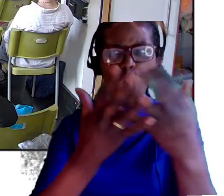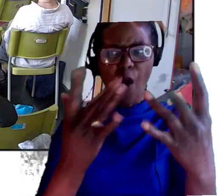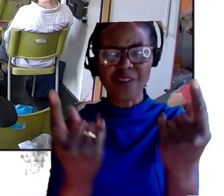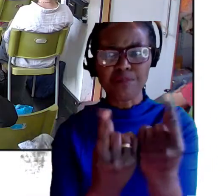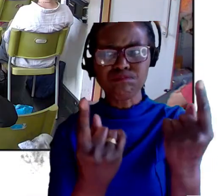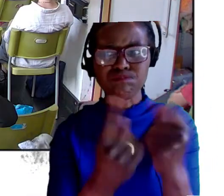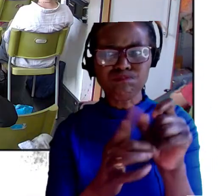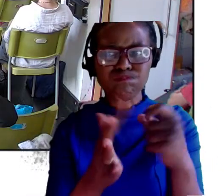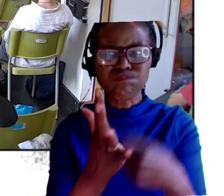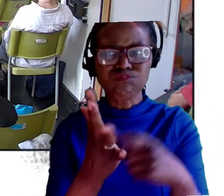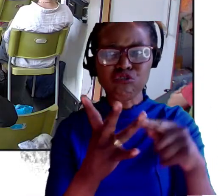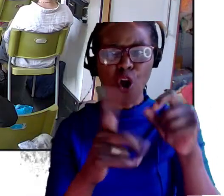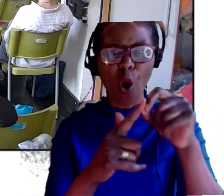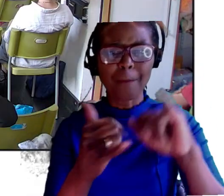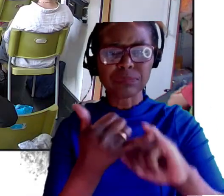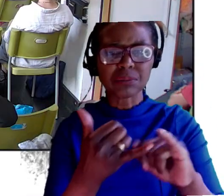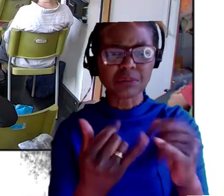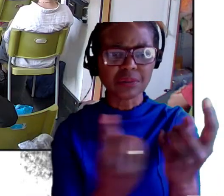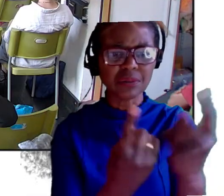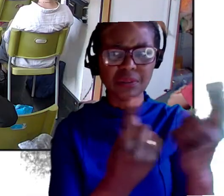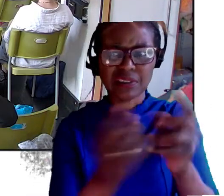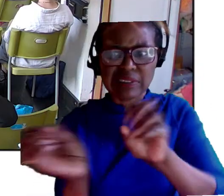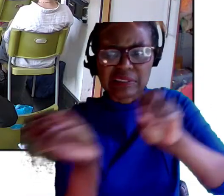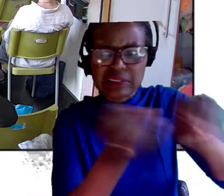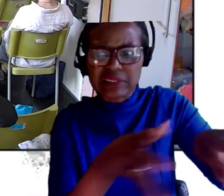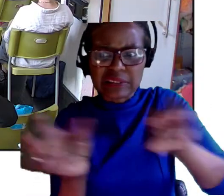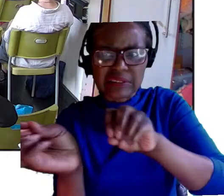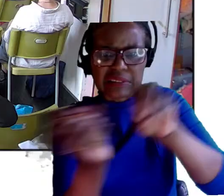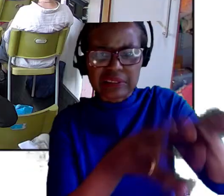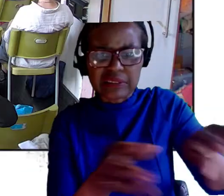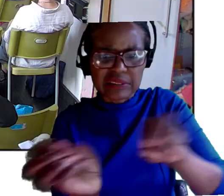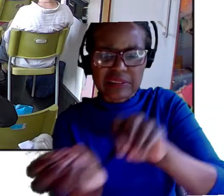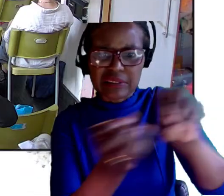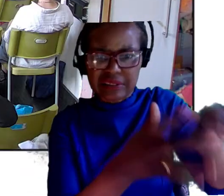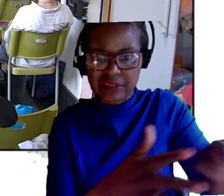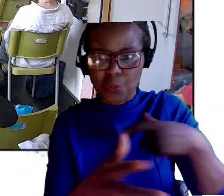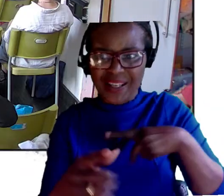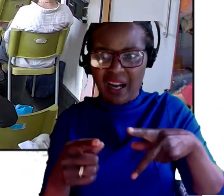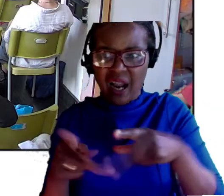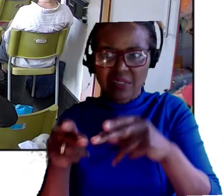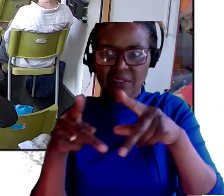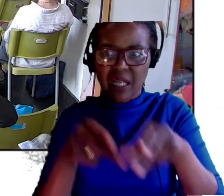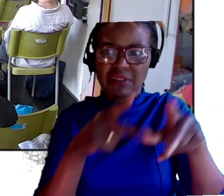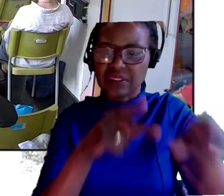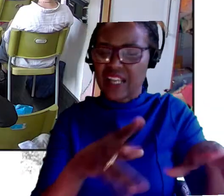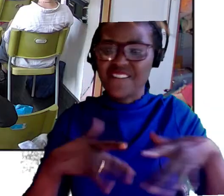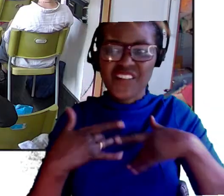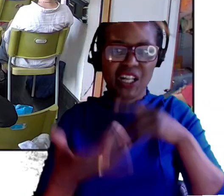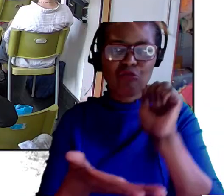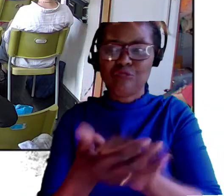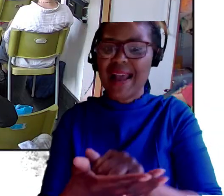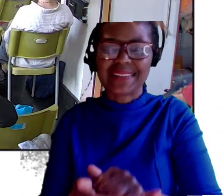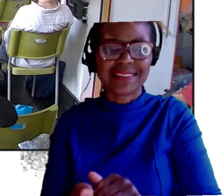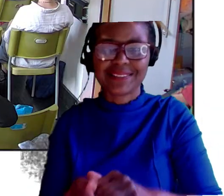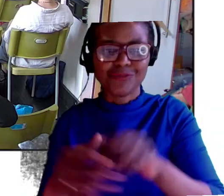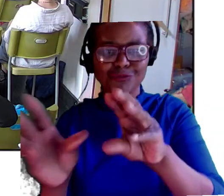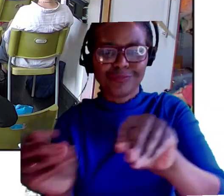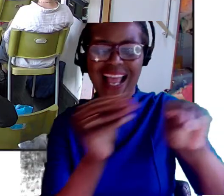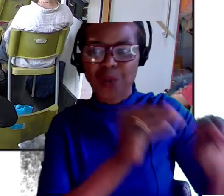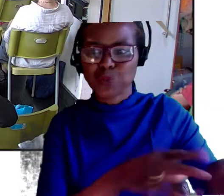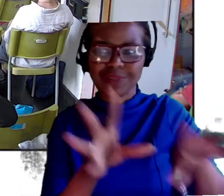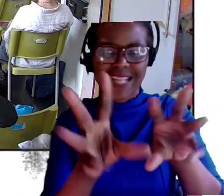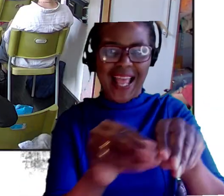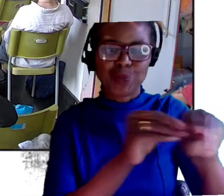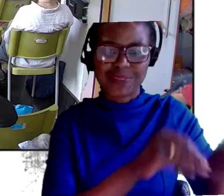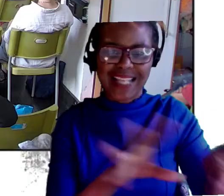like written in some way into the text that were bit by bit cut because they just didn't feel like they were part of that particular production. I